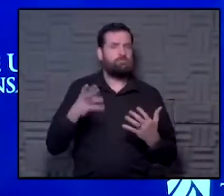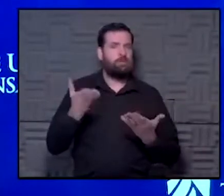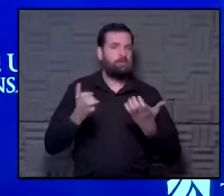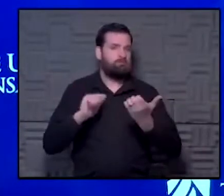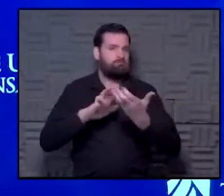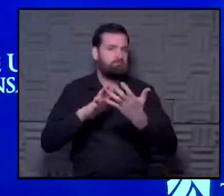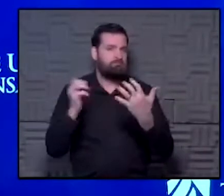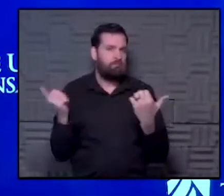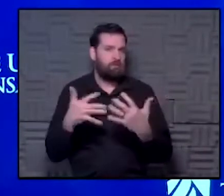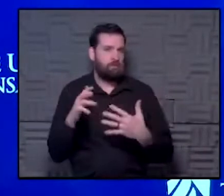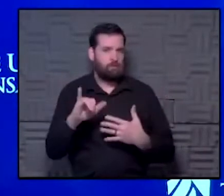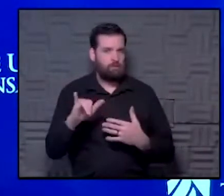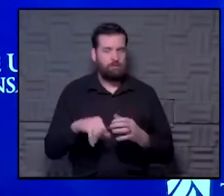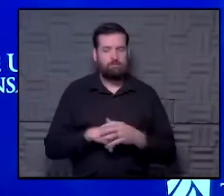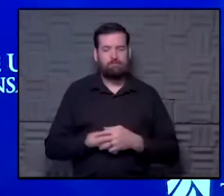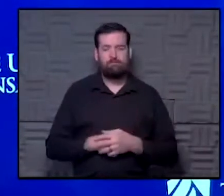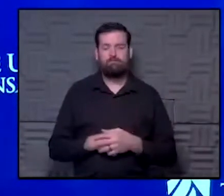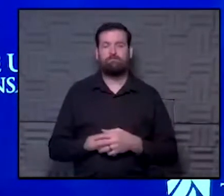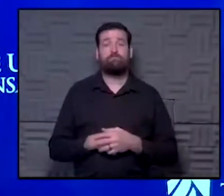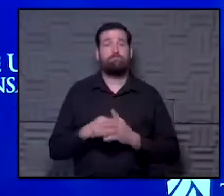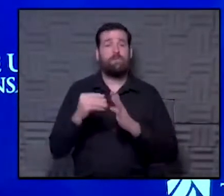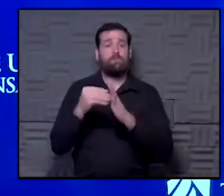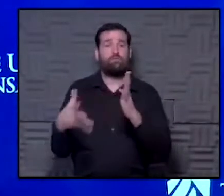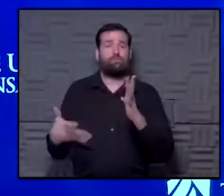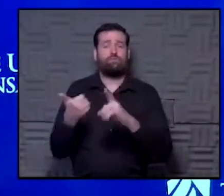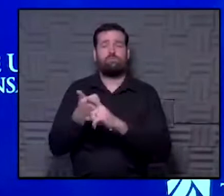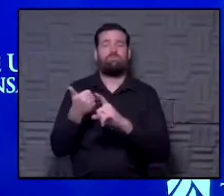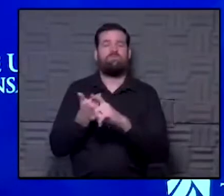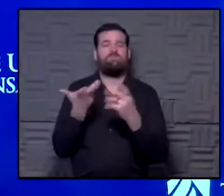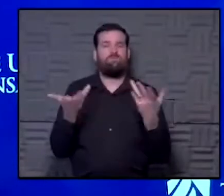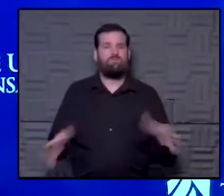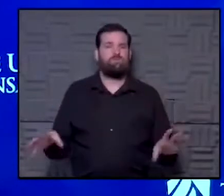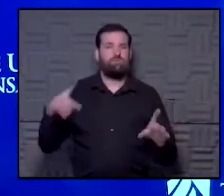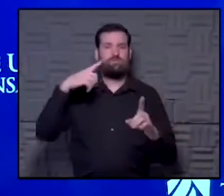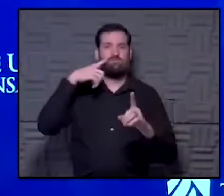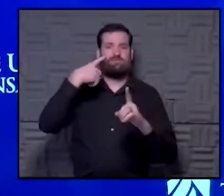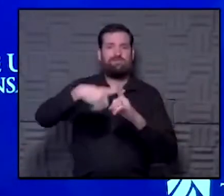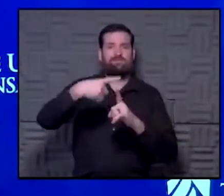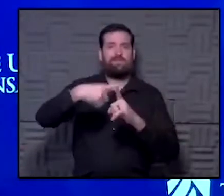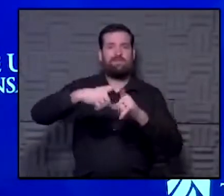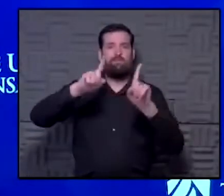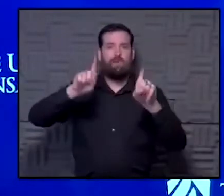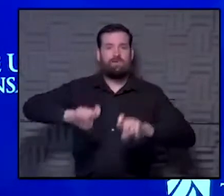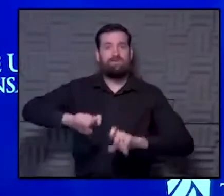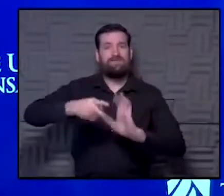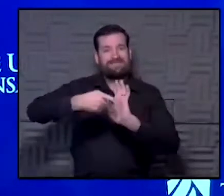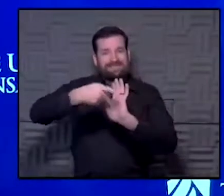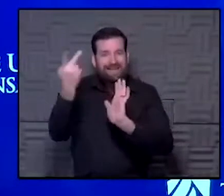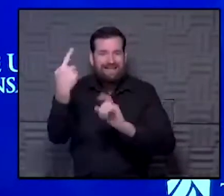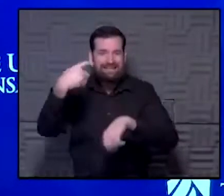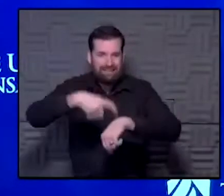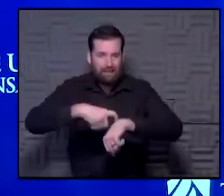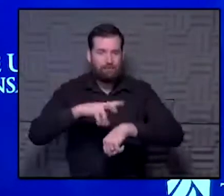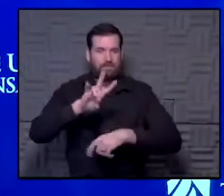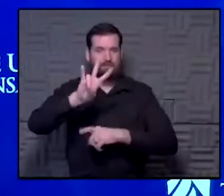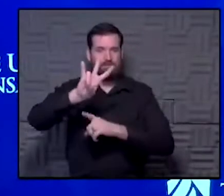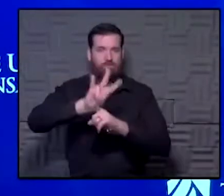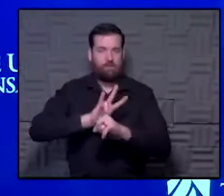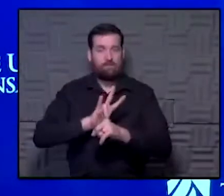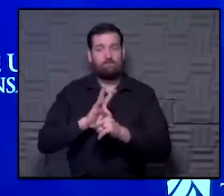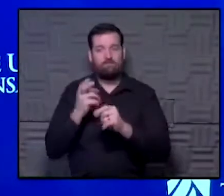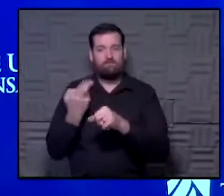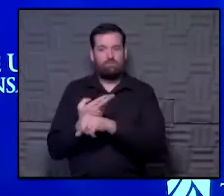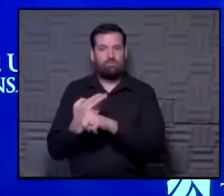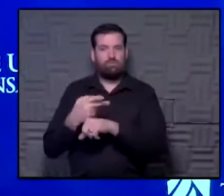the fear too. But the student has tested positive for the second time in 7 months with COVID, and they use